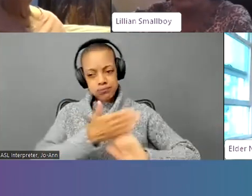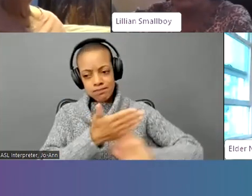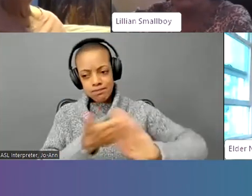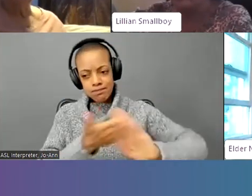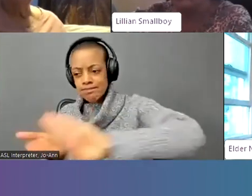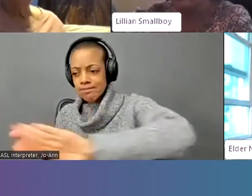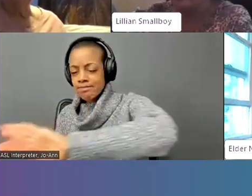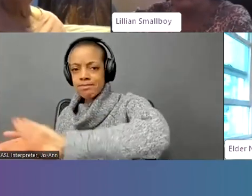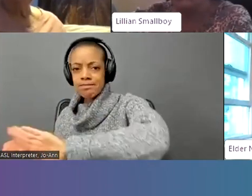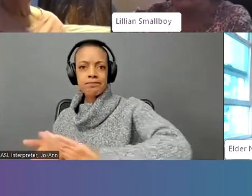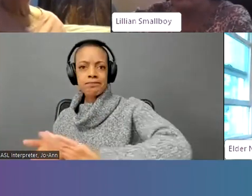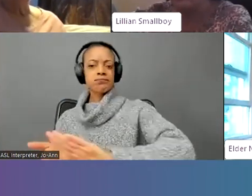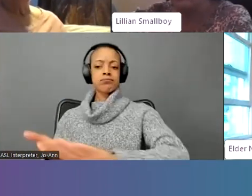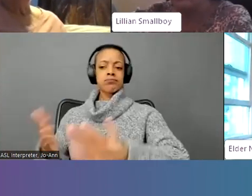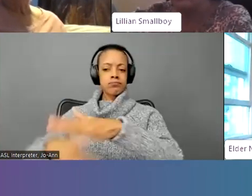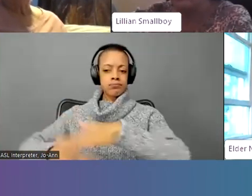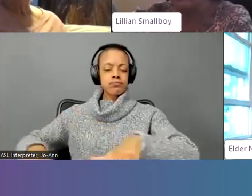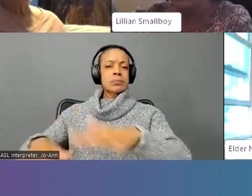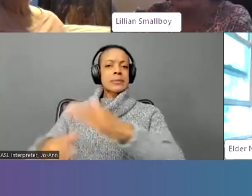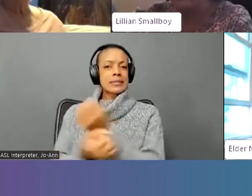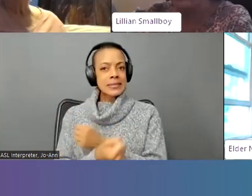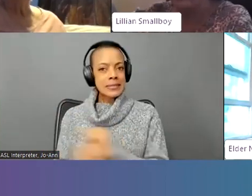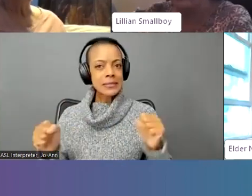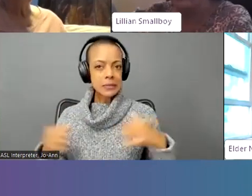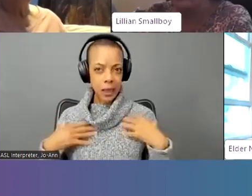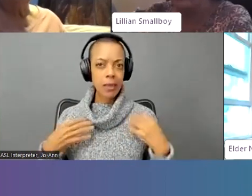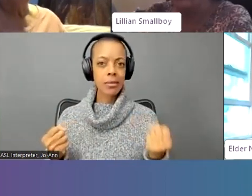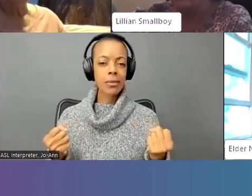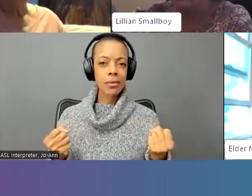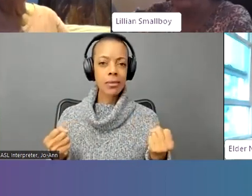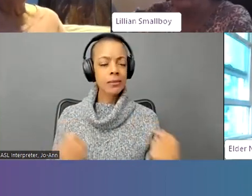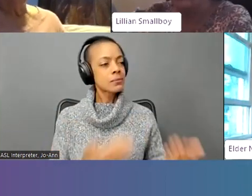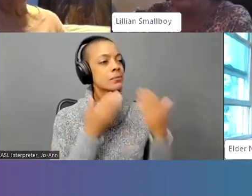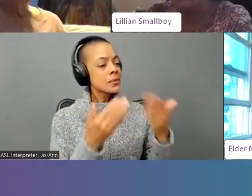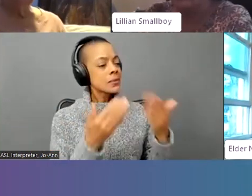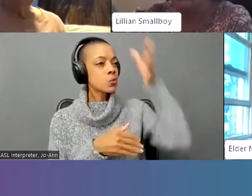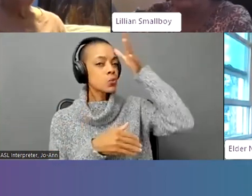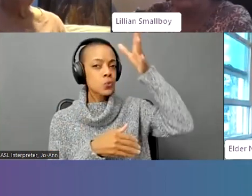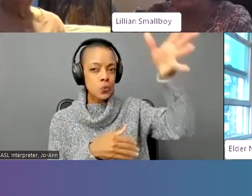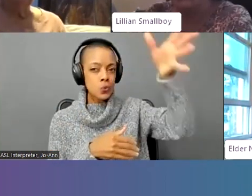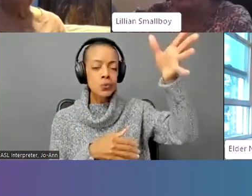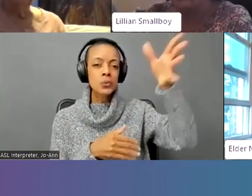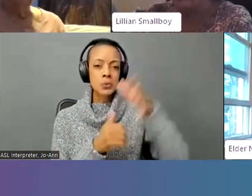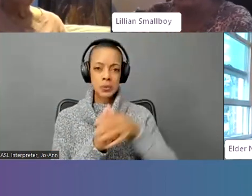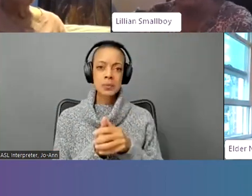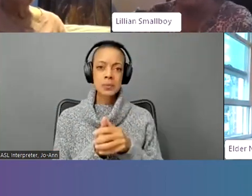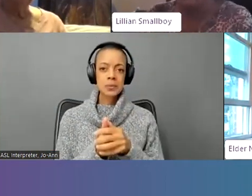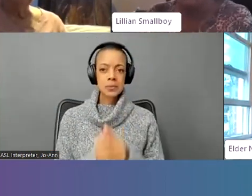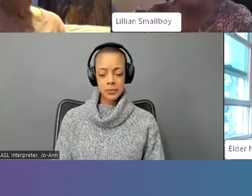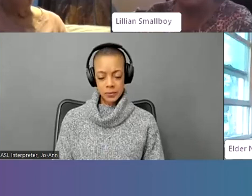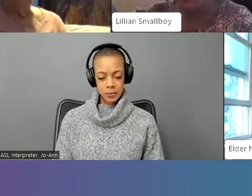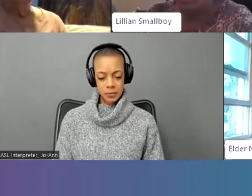that safety and that health. And so we give thanks to those grandfathers and we say let it be that way in our